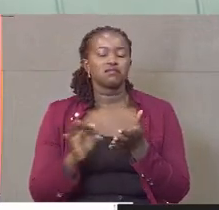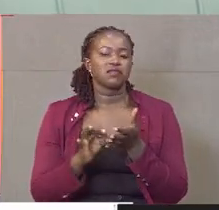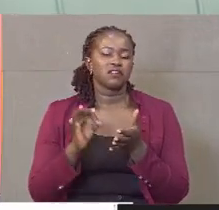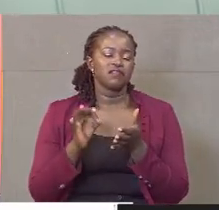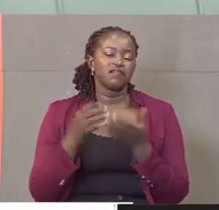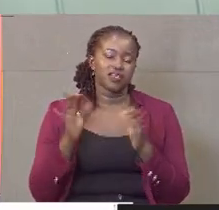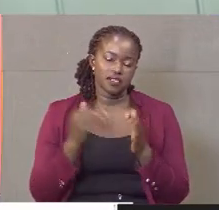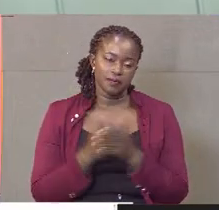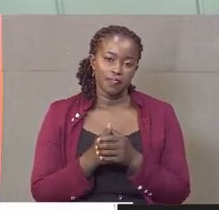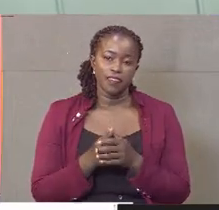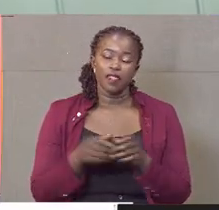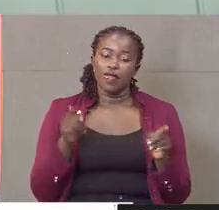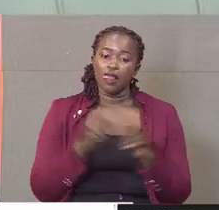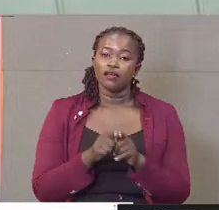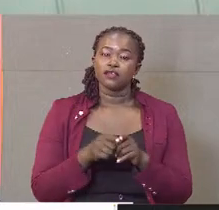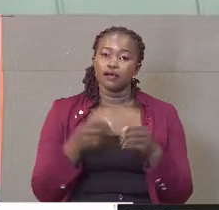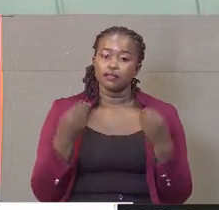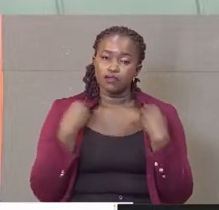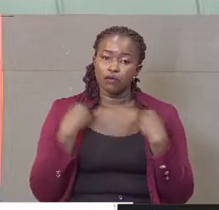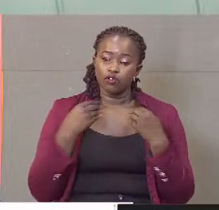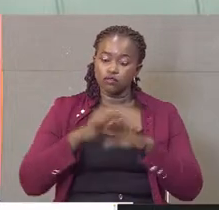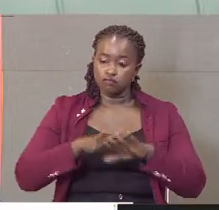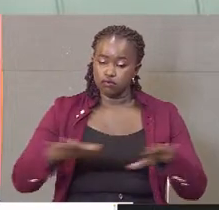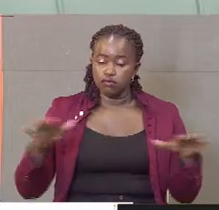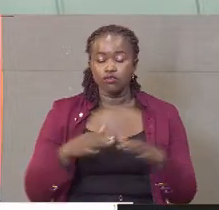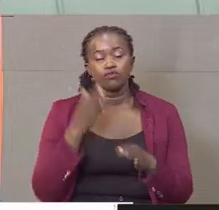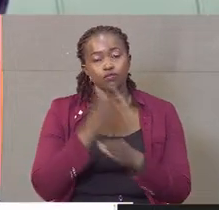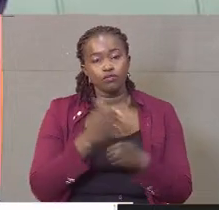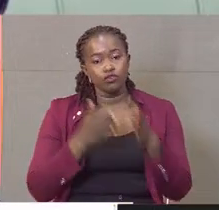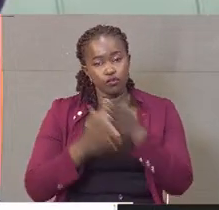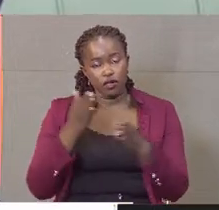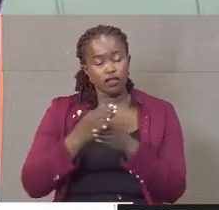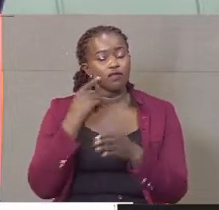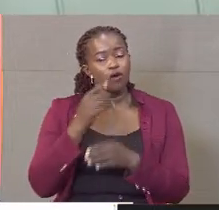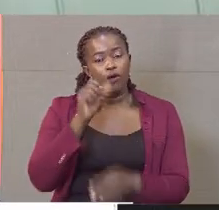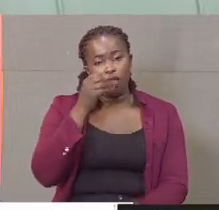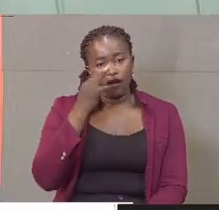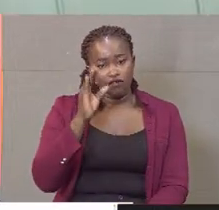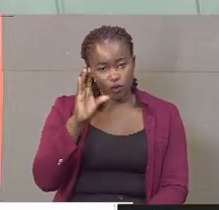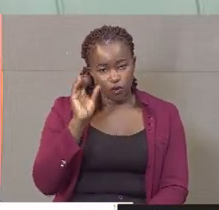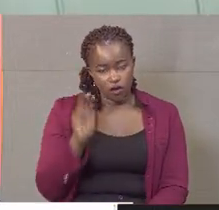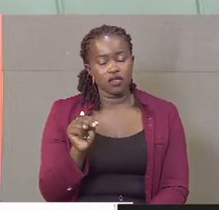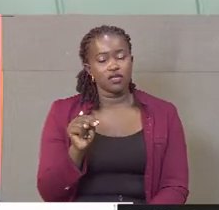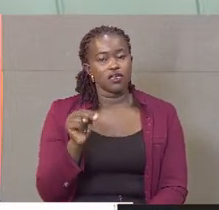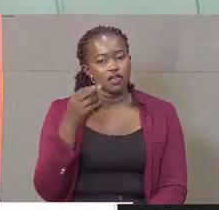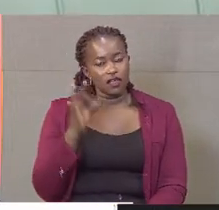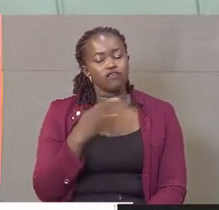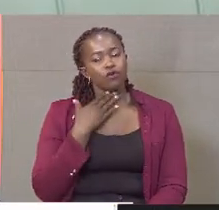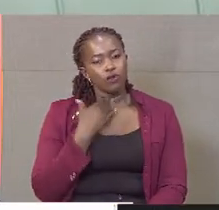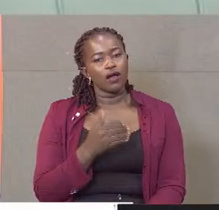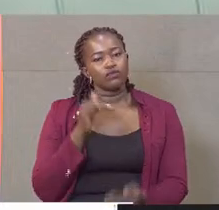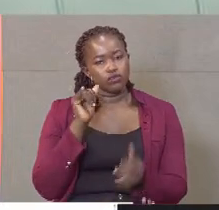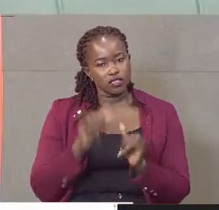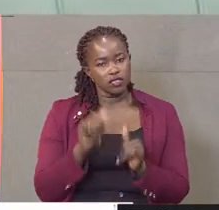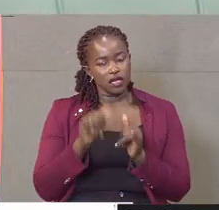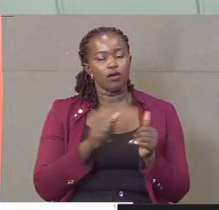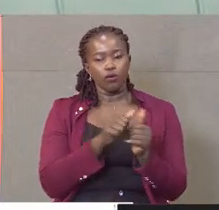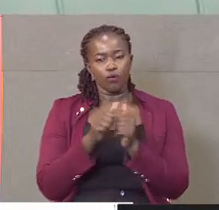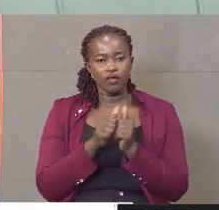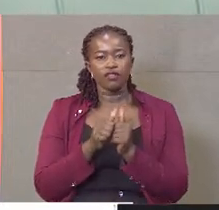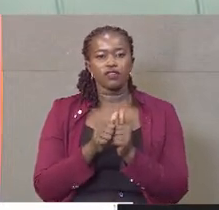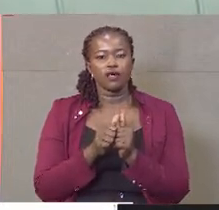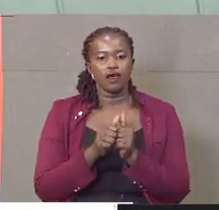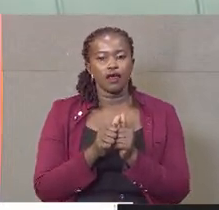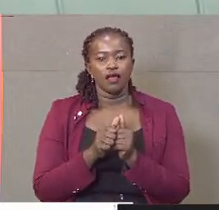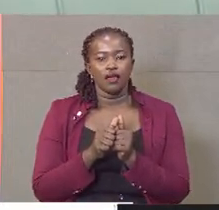the stadiums we are going to build for AFCON. In order to remain with the bid, three stadiums have to